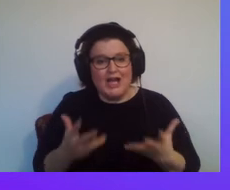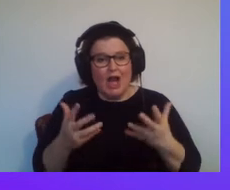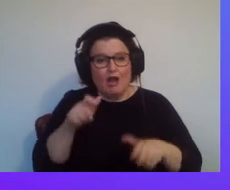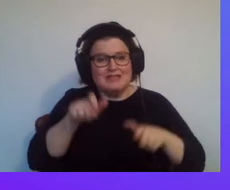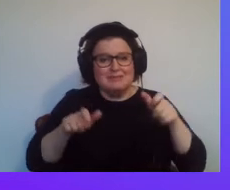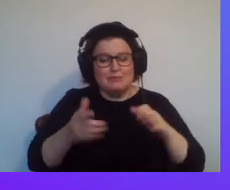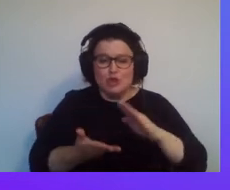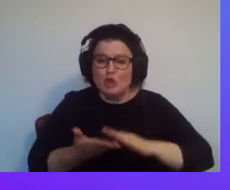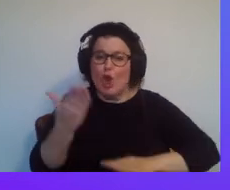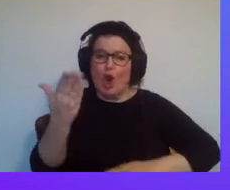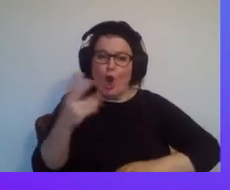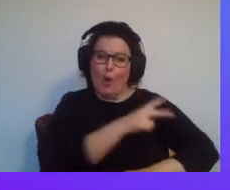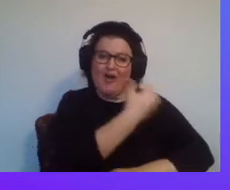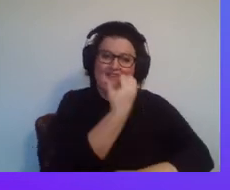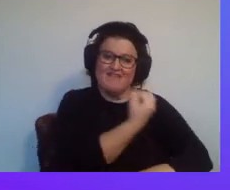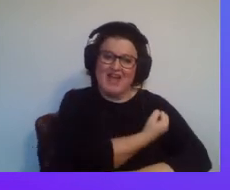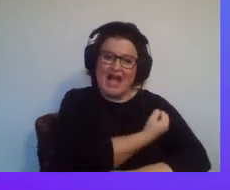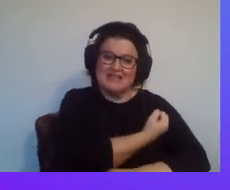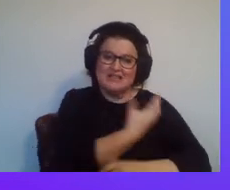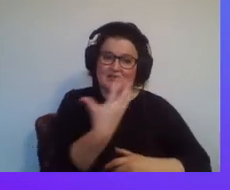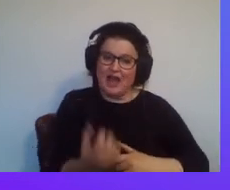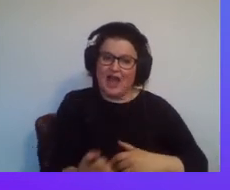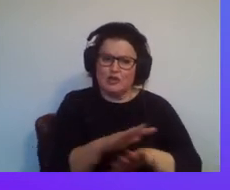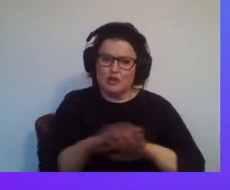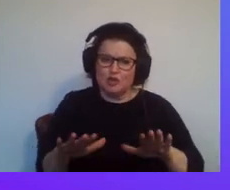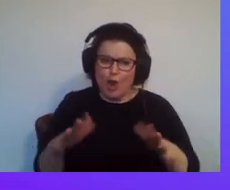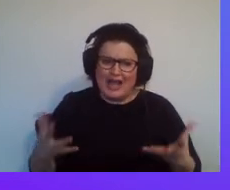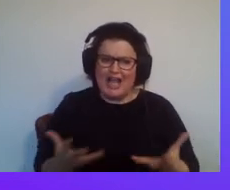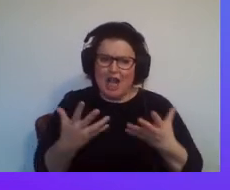most promising reporters we had, why weren't you on it,